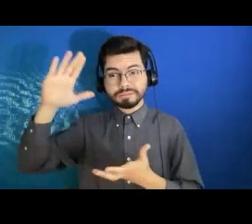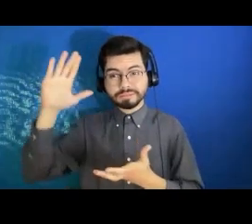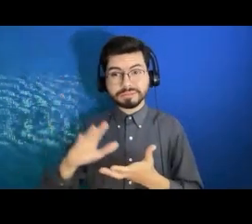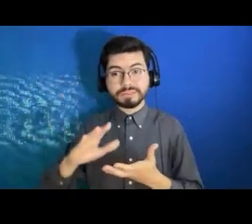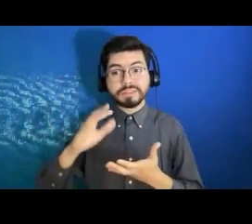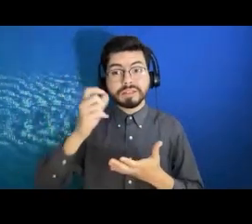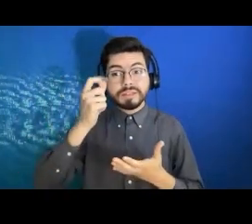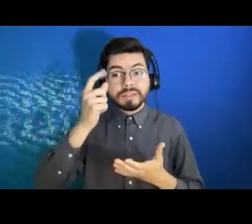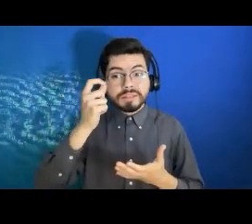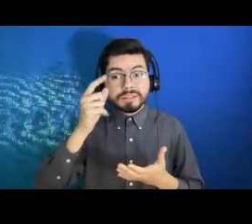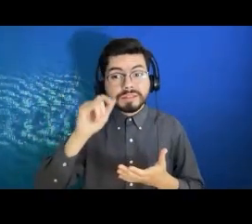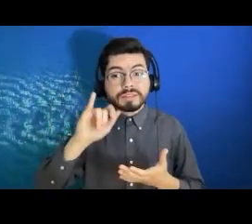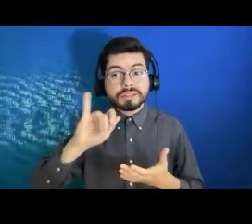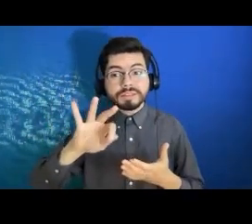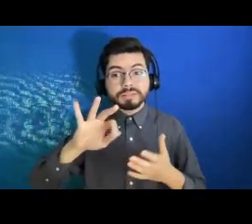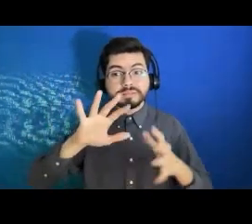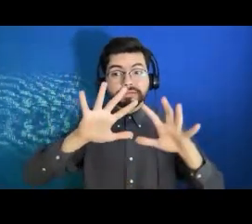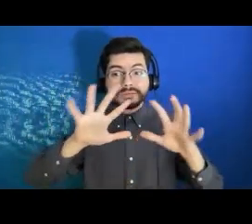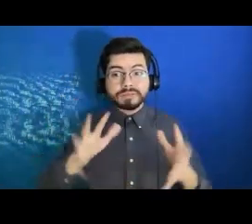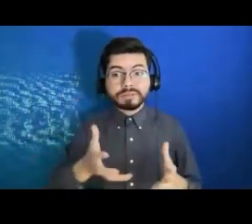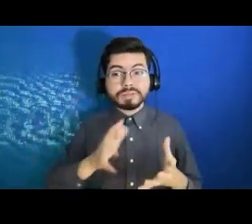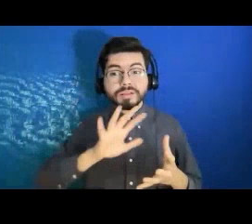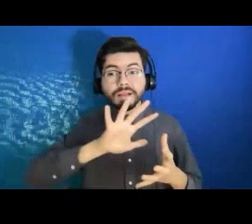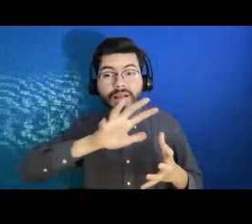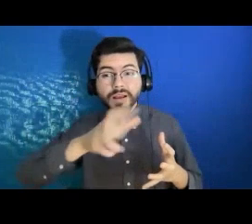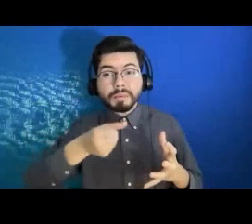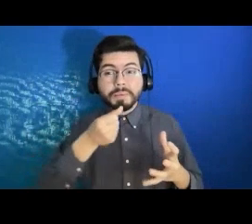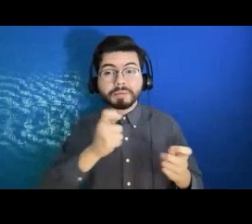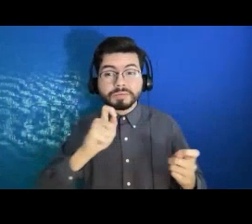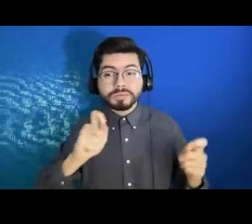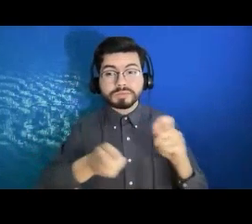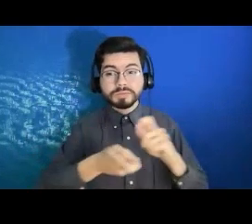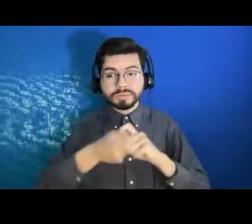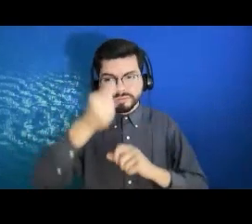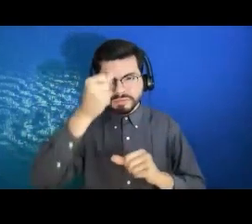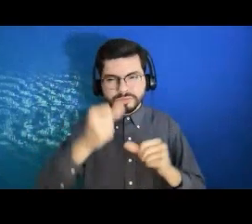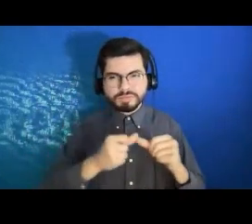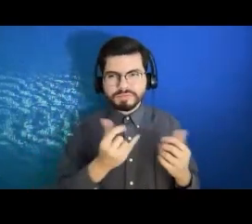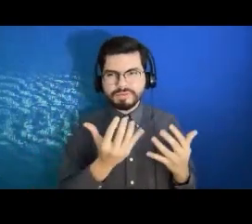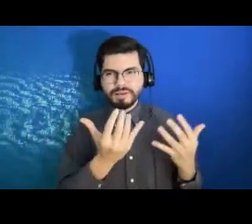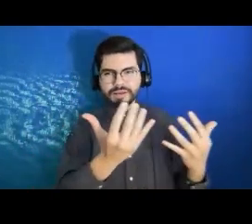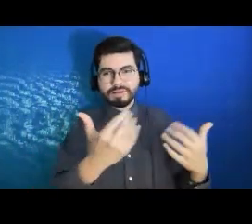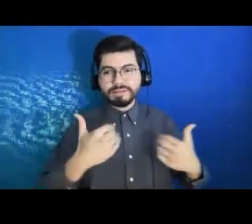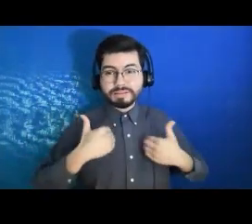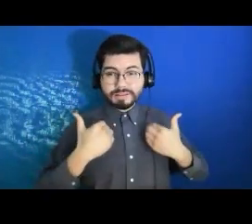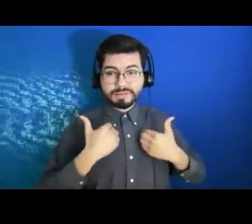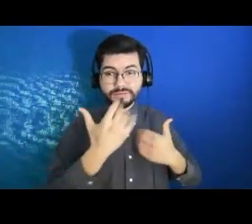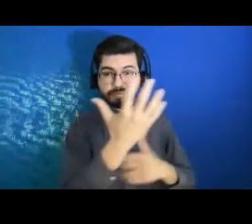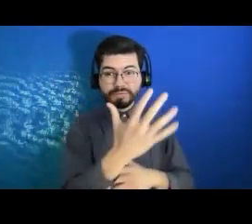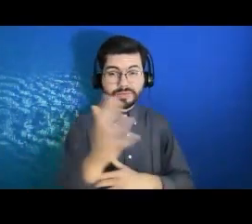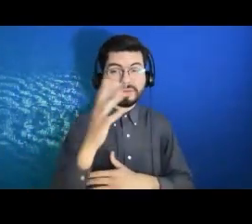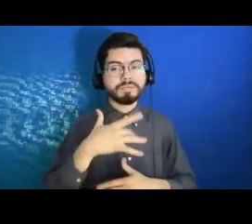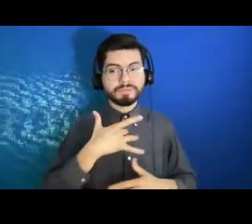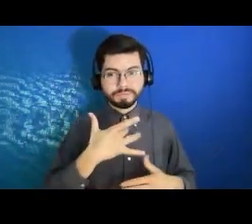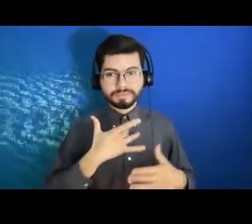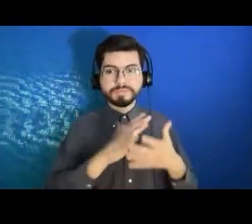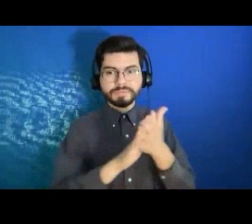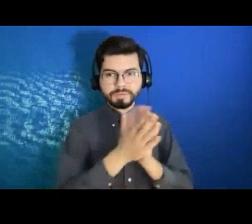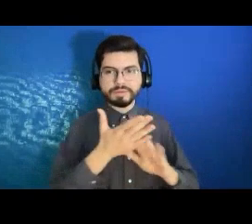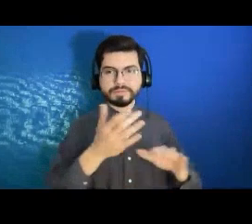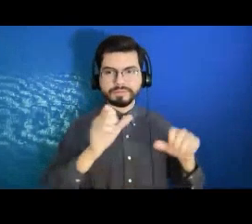getting more hot, dry years where fires in those young forests are actually possible. These burned areas used to be treated